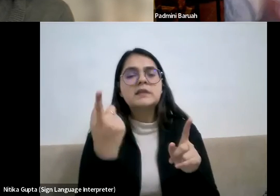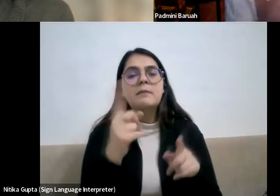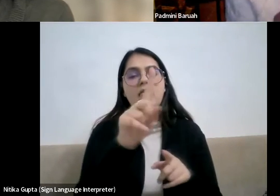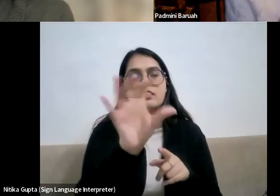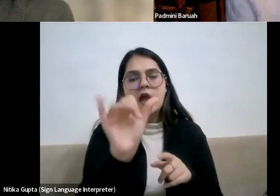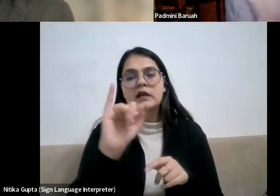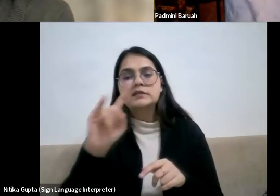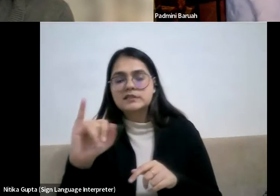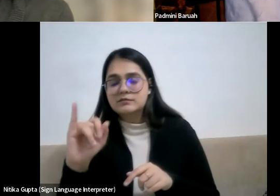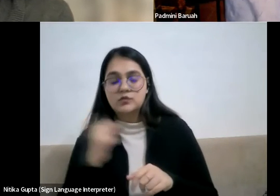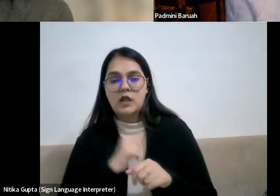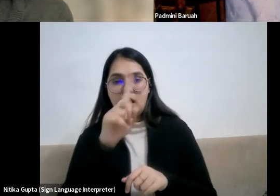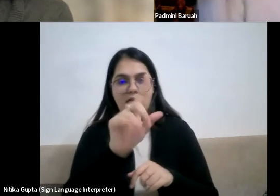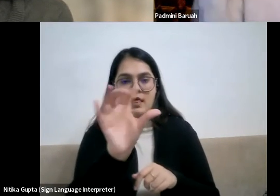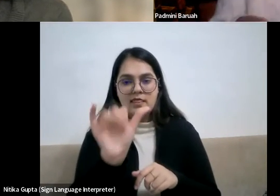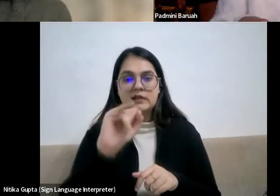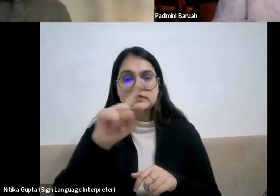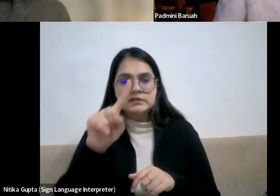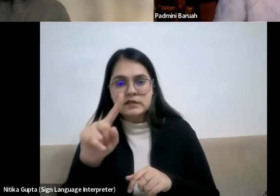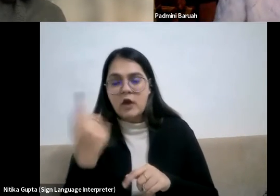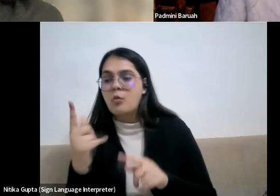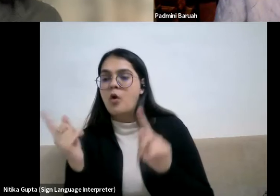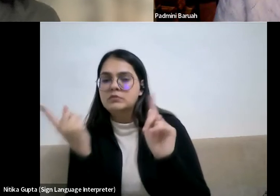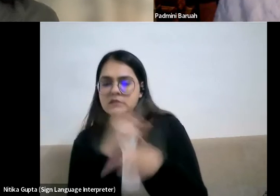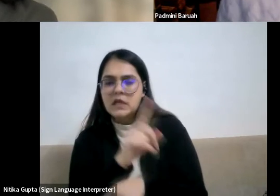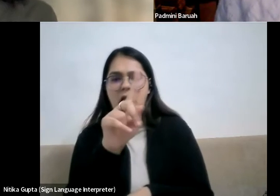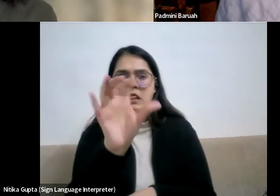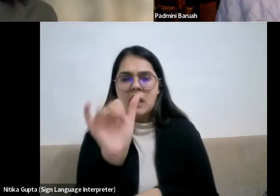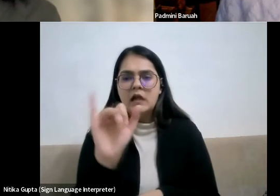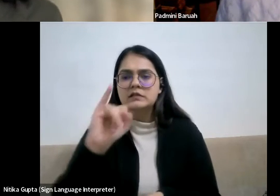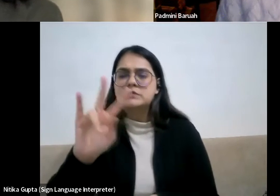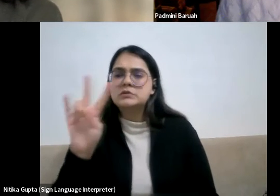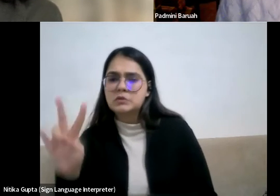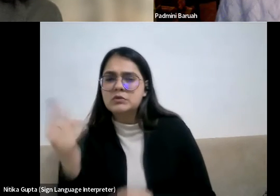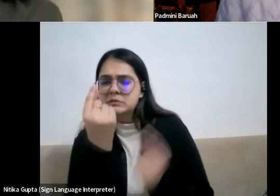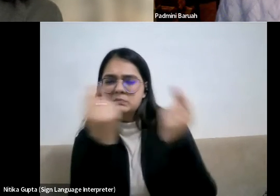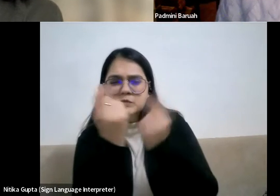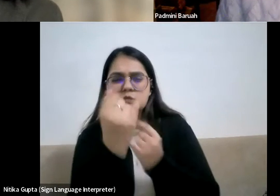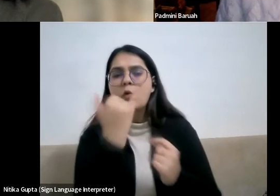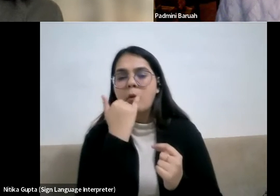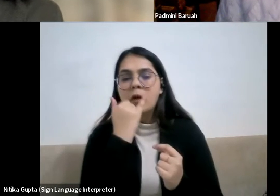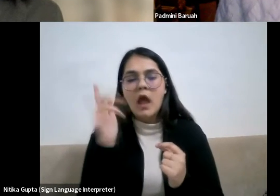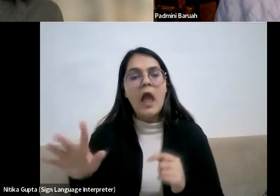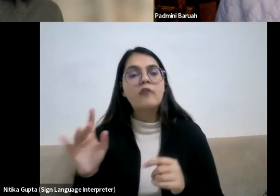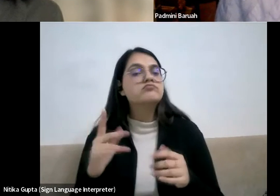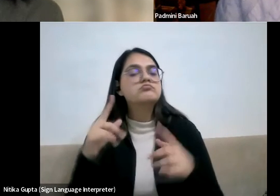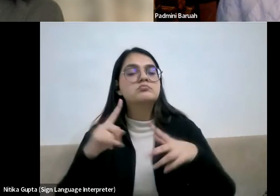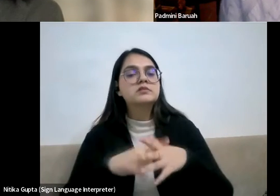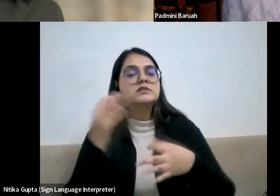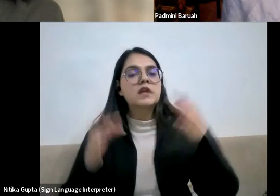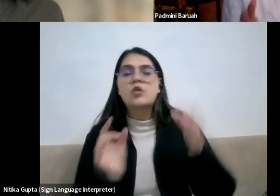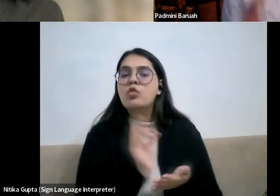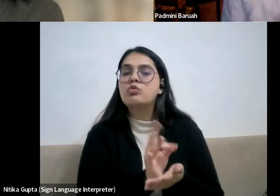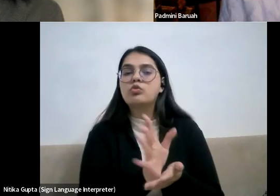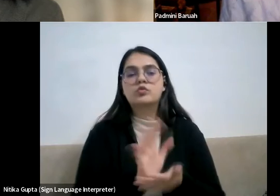they accidentally wrote 1962 and the judges will pounce on that. It's just, a very